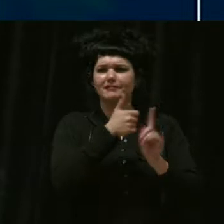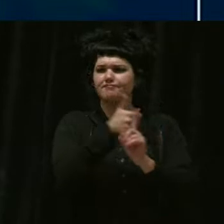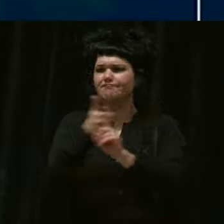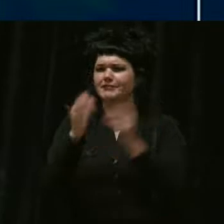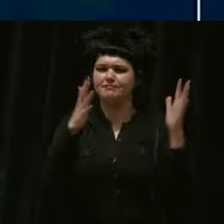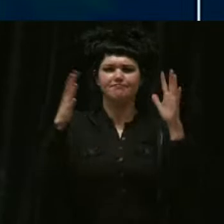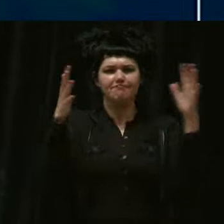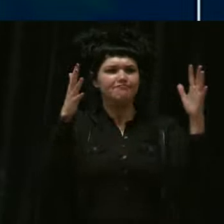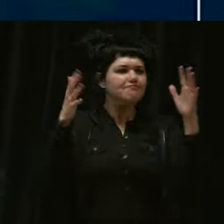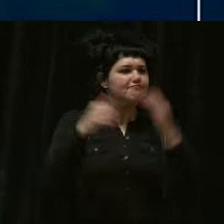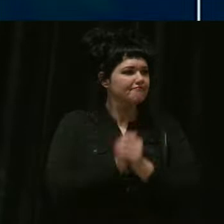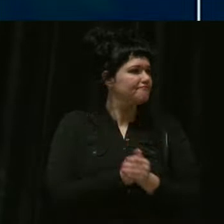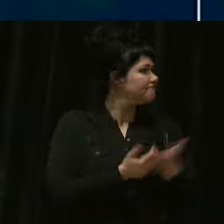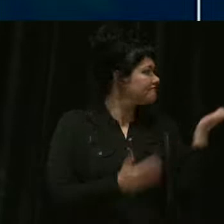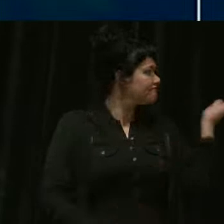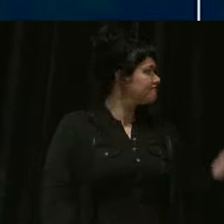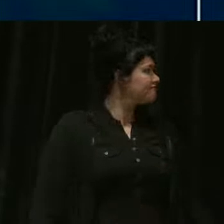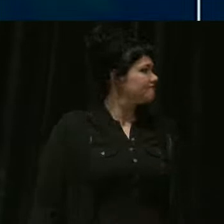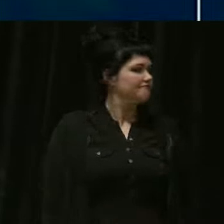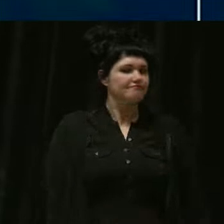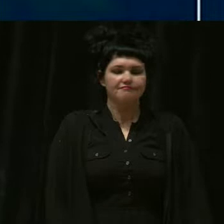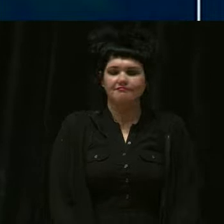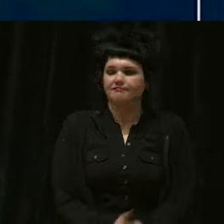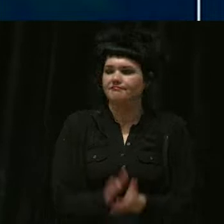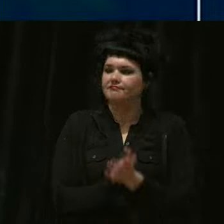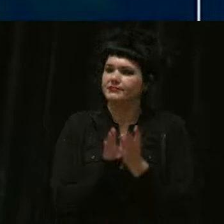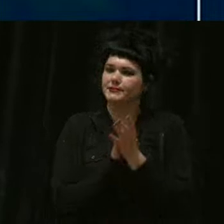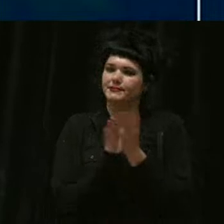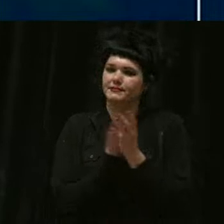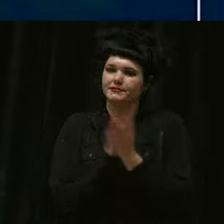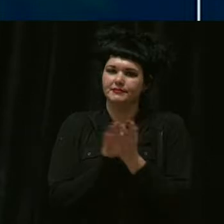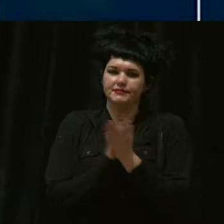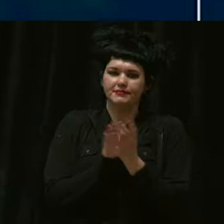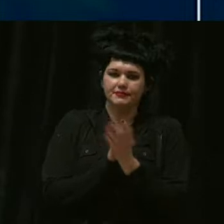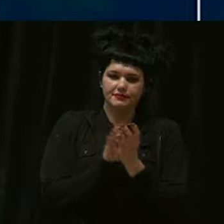applause in terms of where we are and where we're moving.